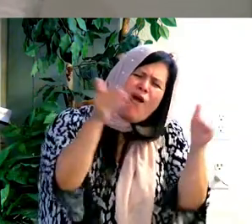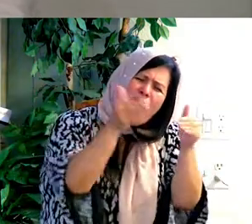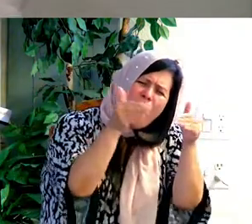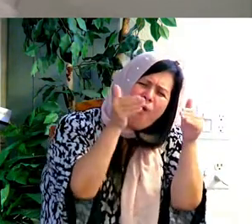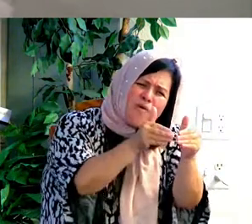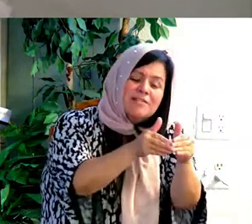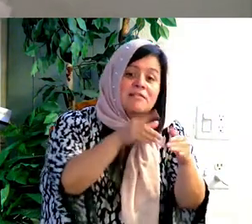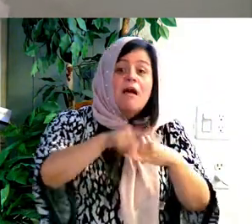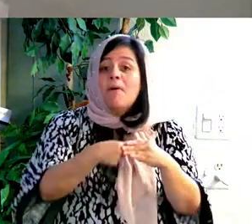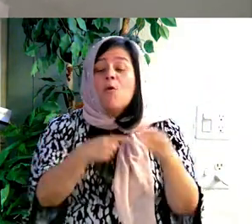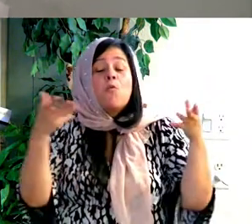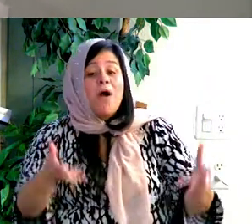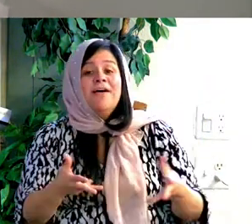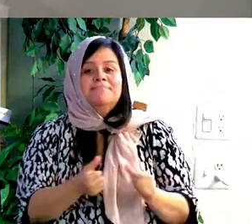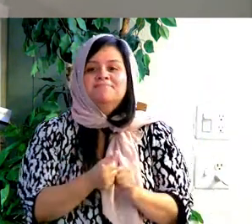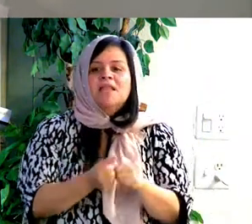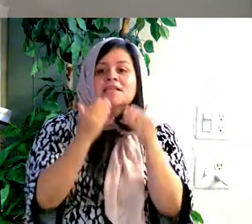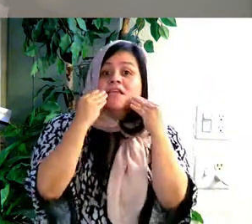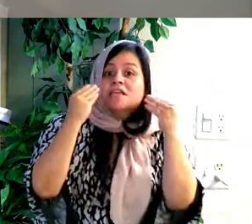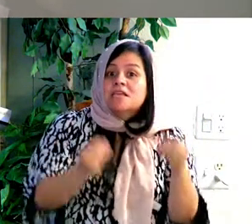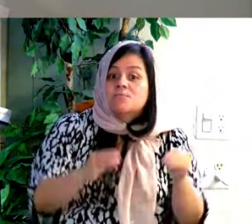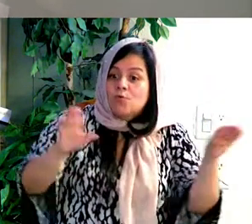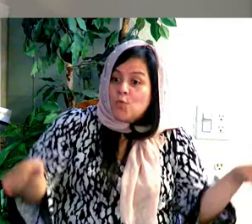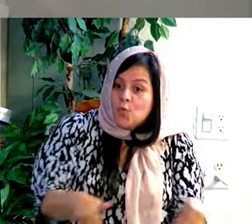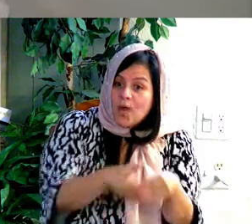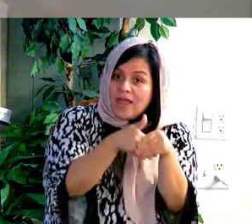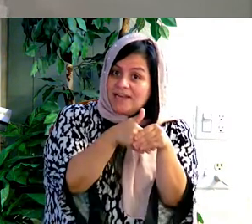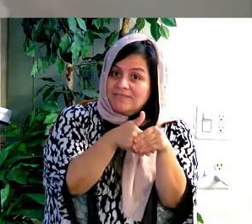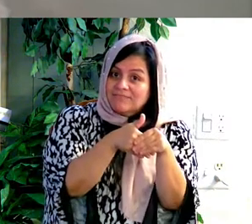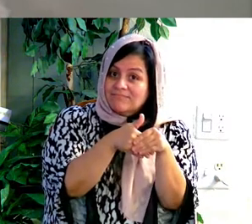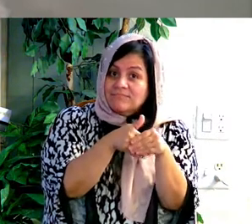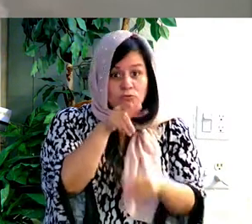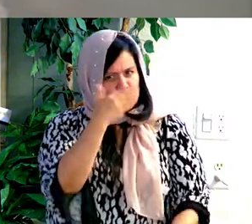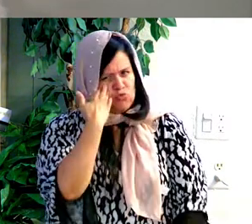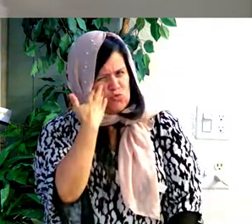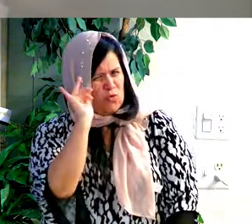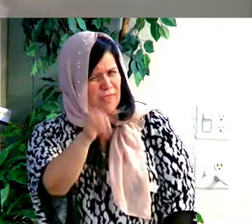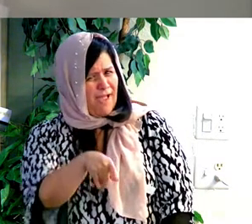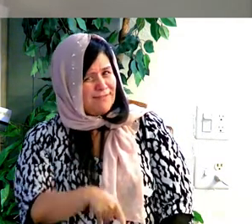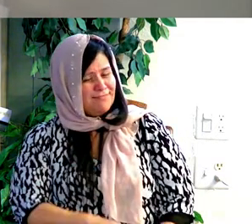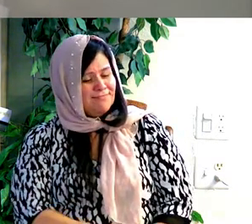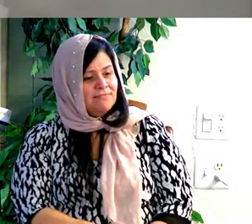en la boda hebrea. ¿Ustedes saben eso? Yeshua utiliza muchas parábolas